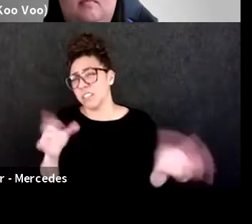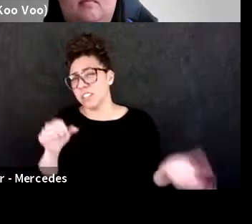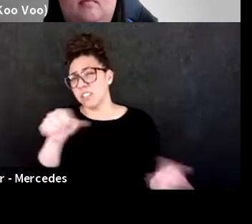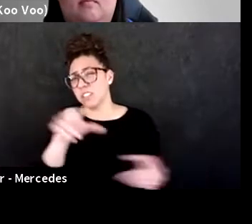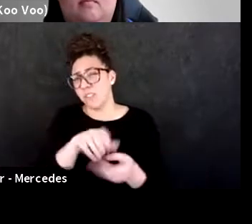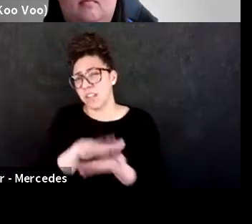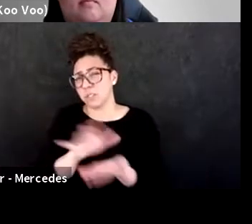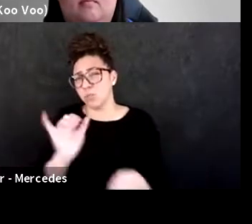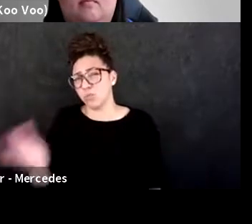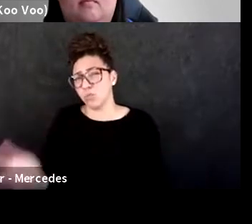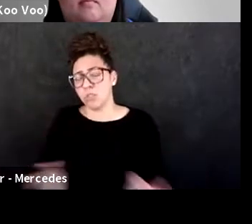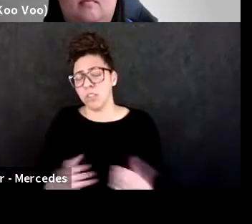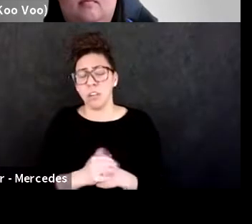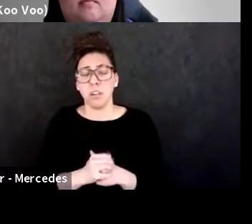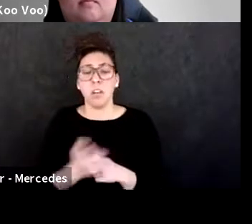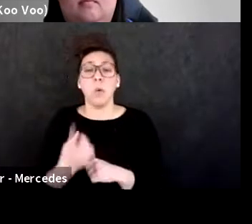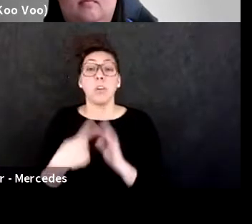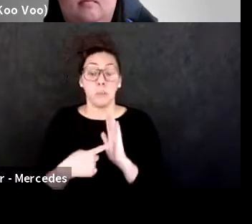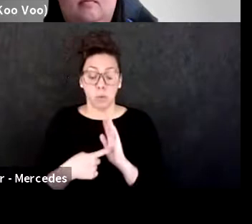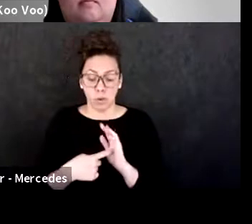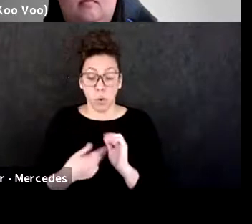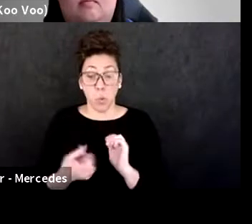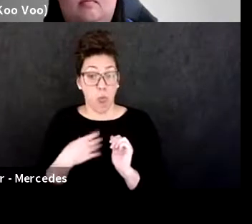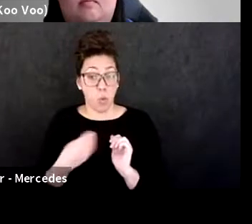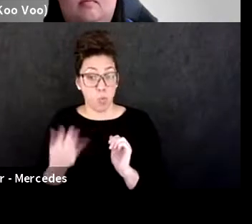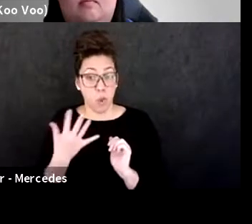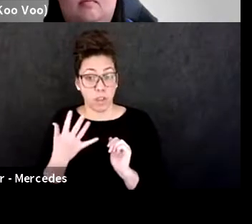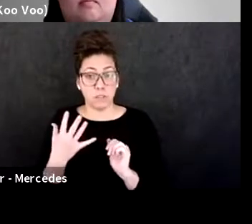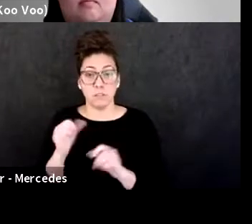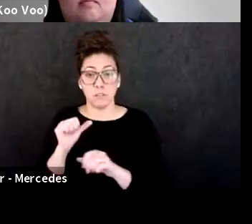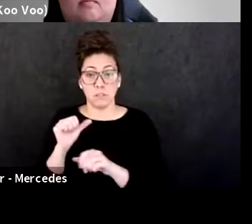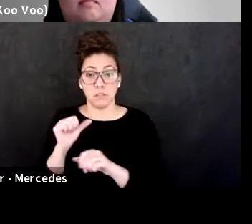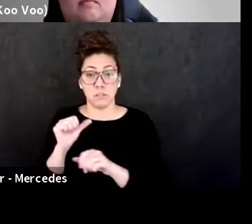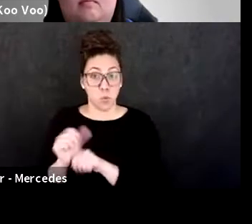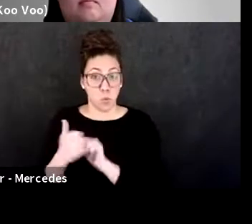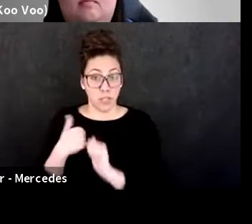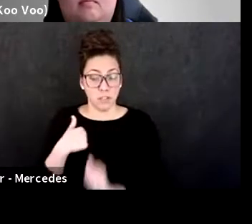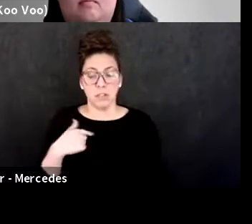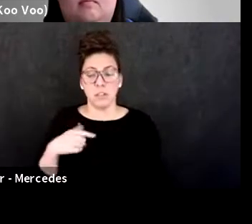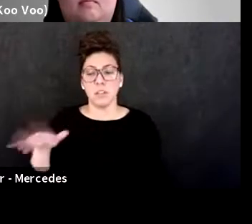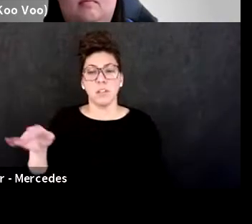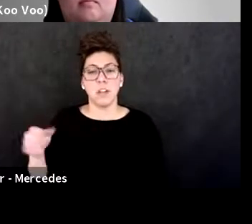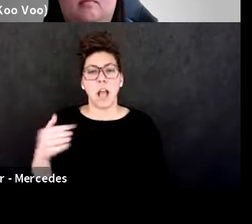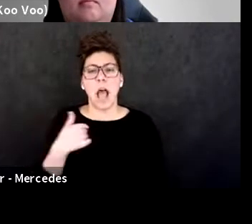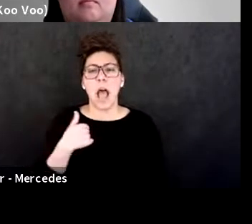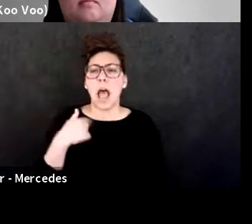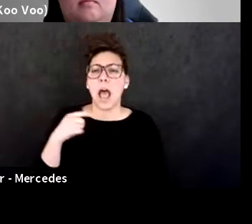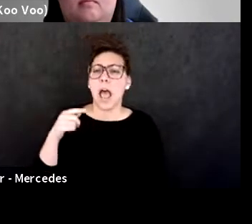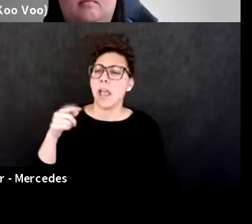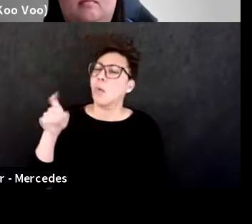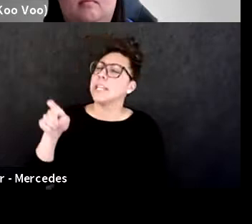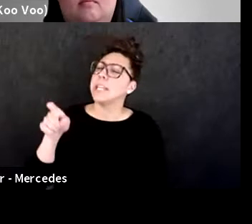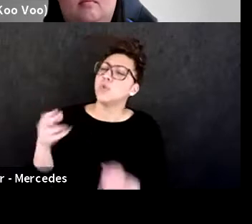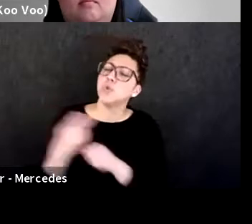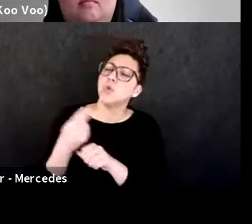example is a white colleague who once told me, as I asked, we needed to use the conference